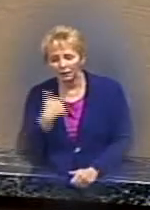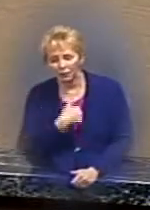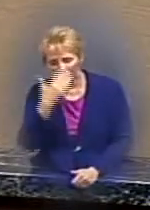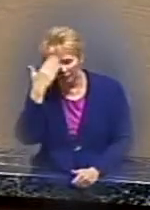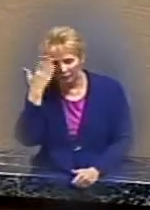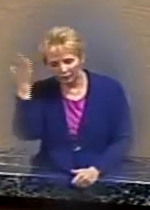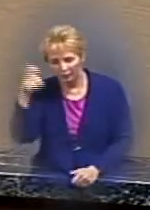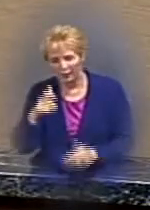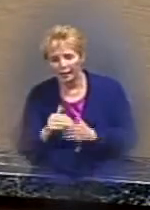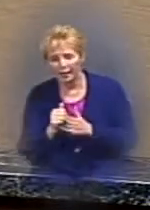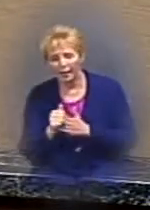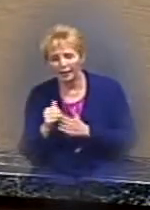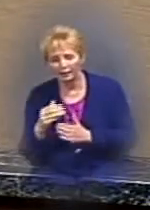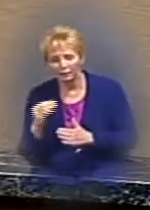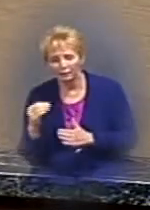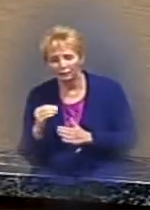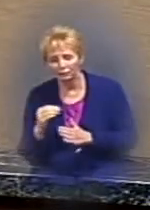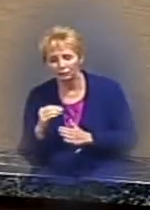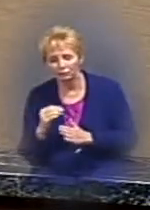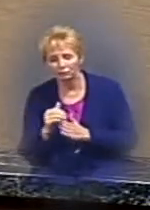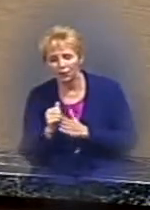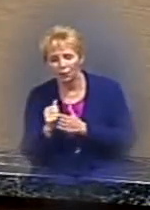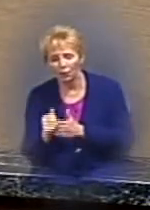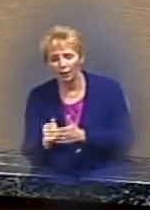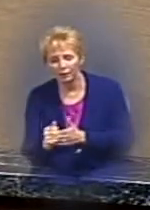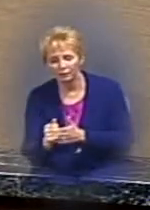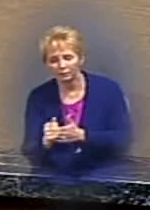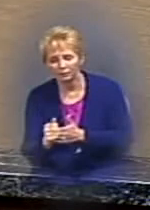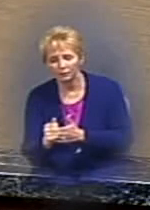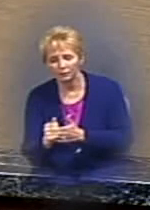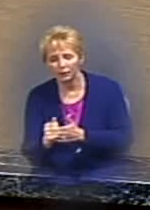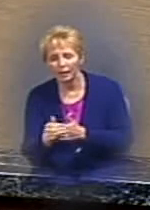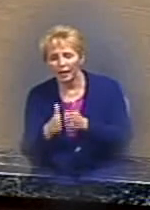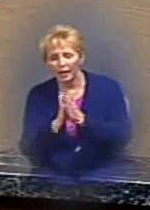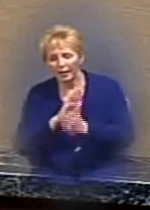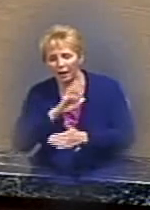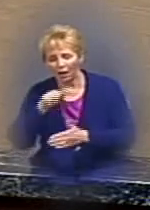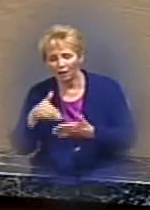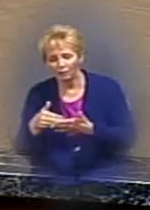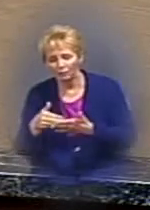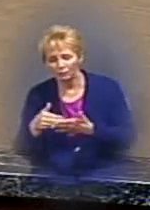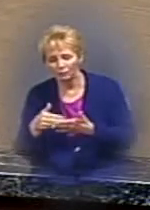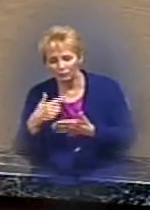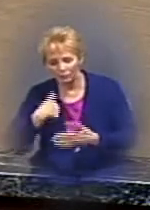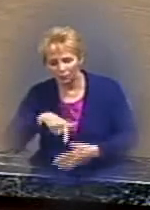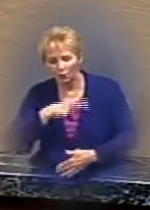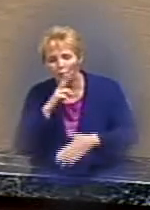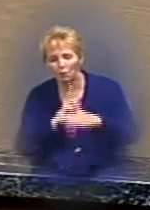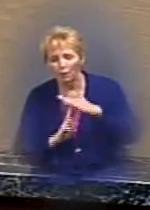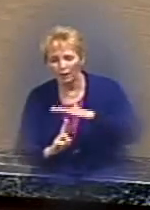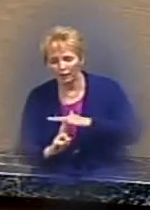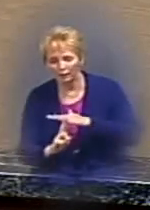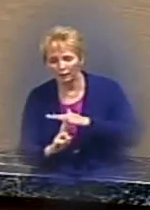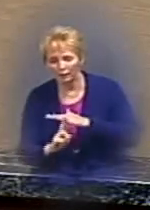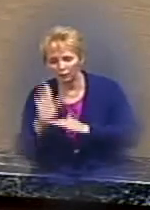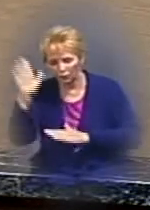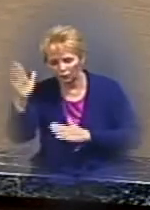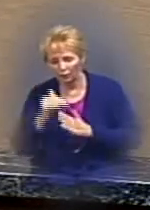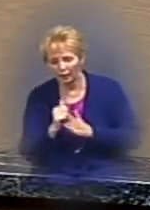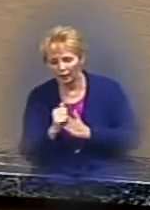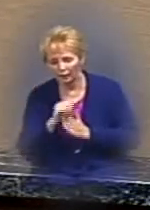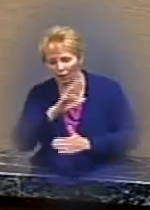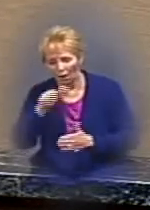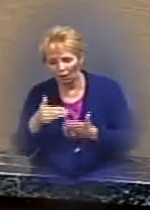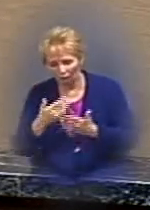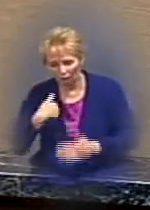guidance and direction. We ask, therefore, in all humility, for your guidance for all